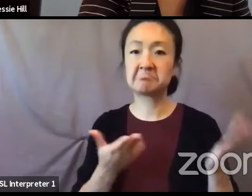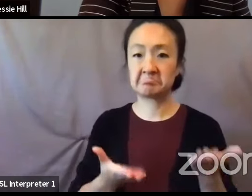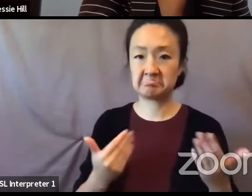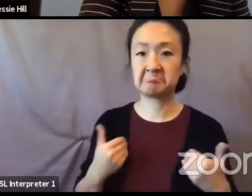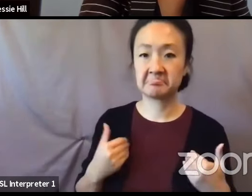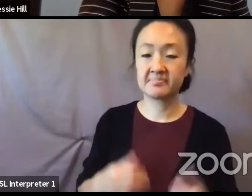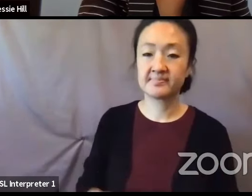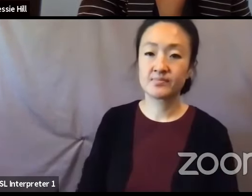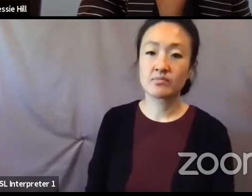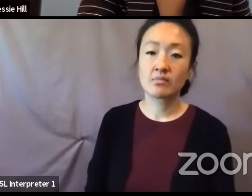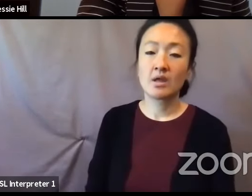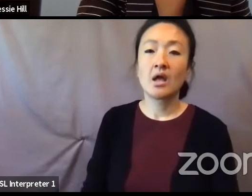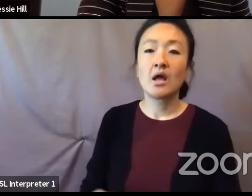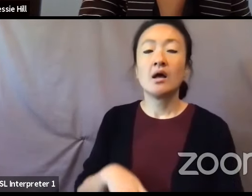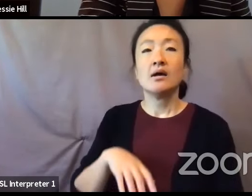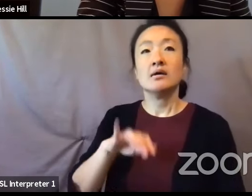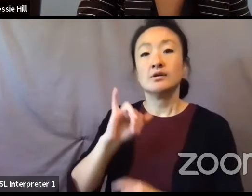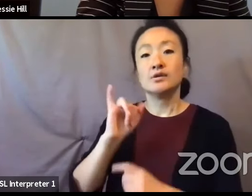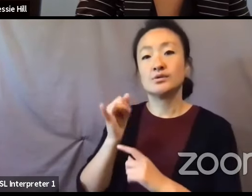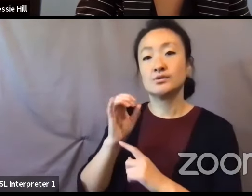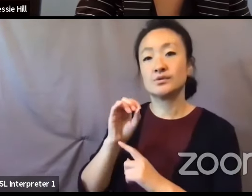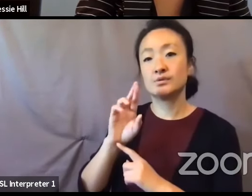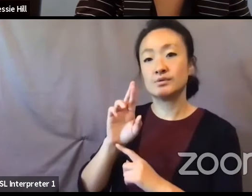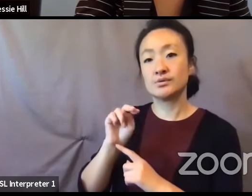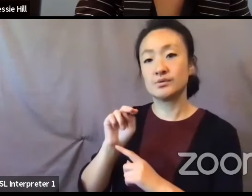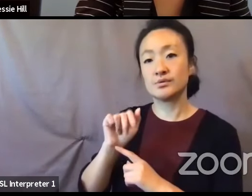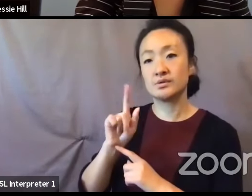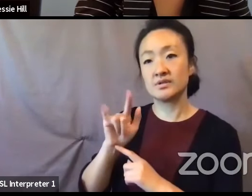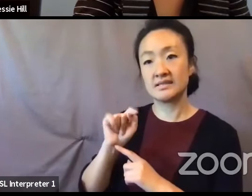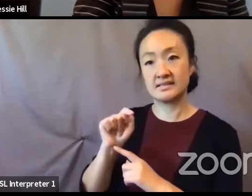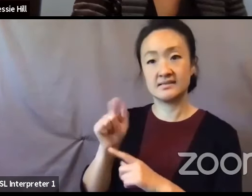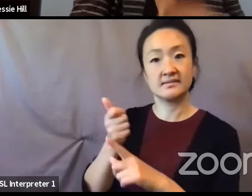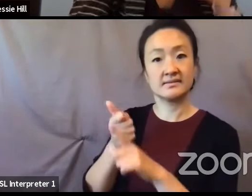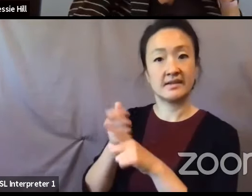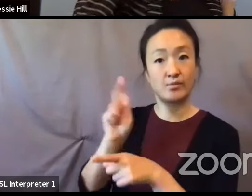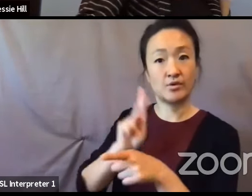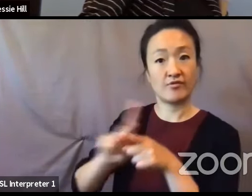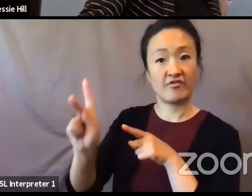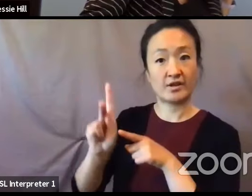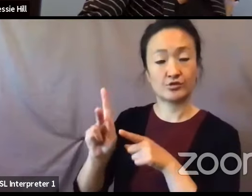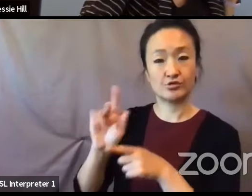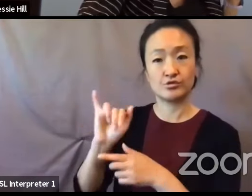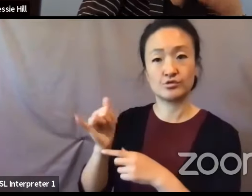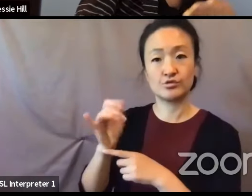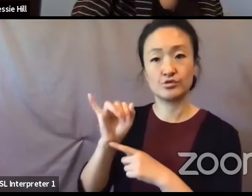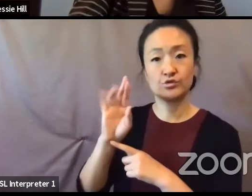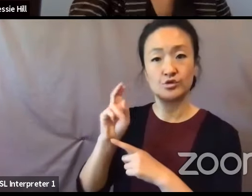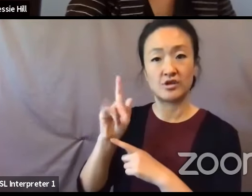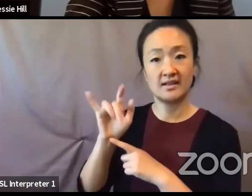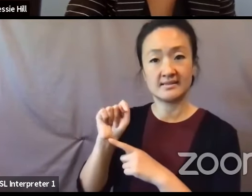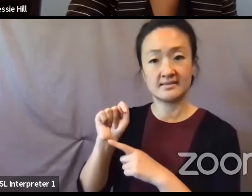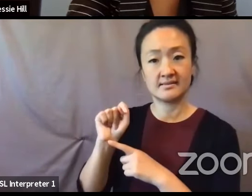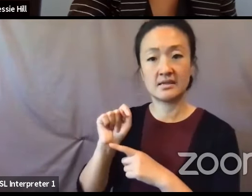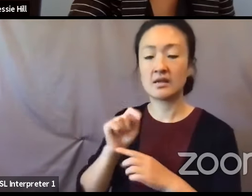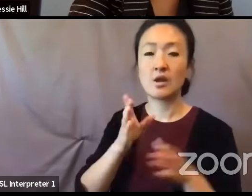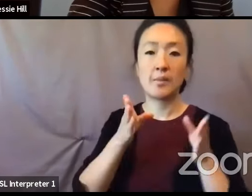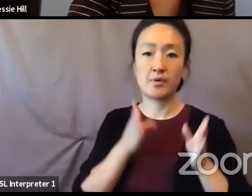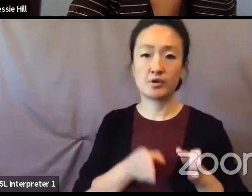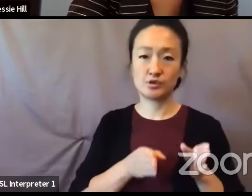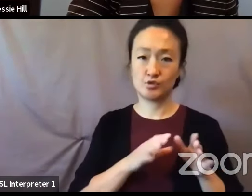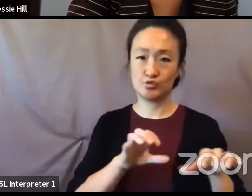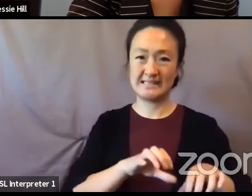that it's journalists or people that are professional journalists so much as it is some of this action appears